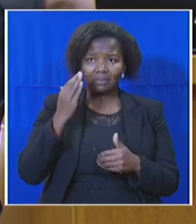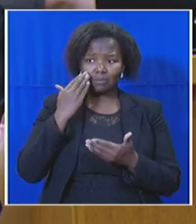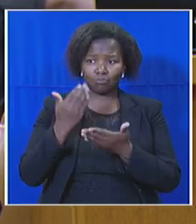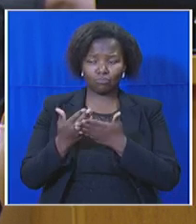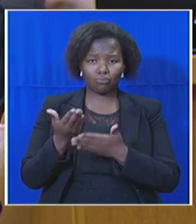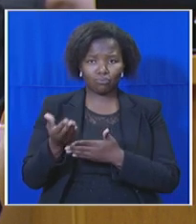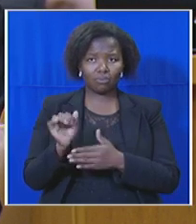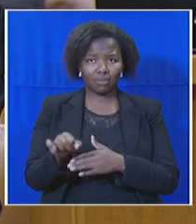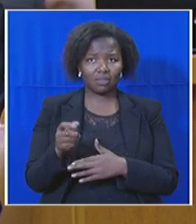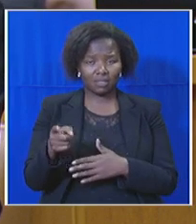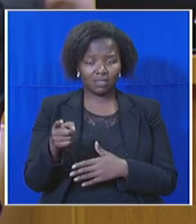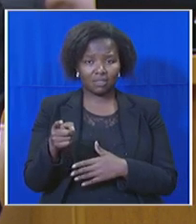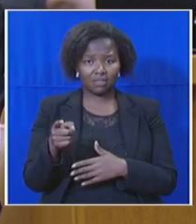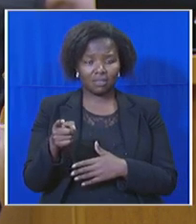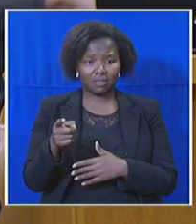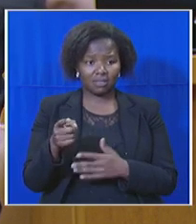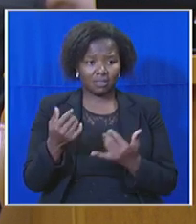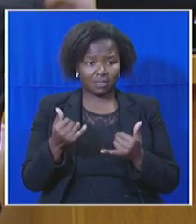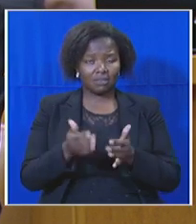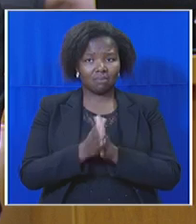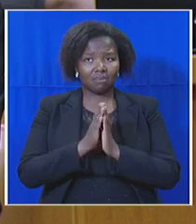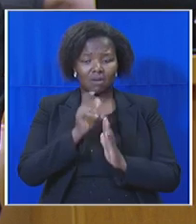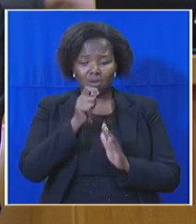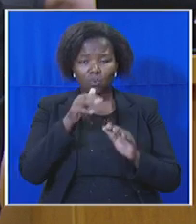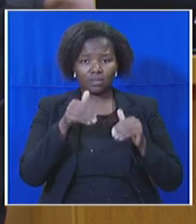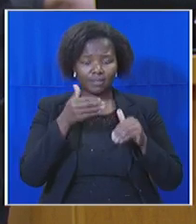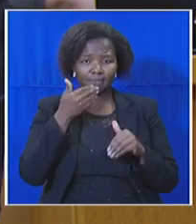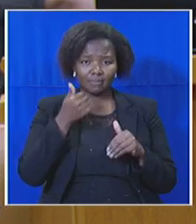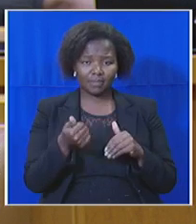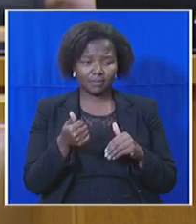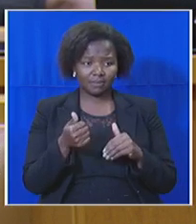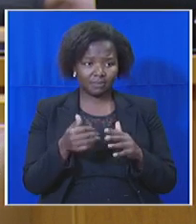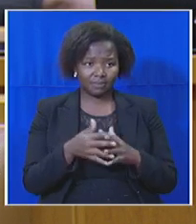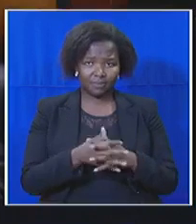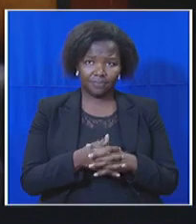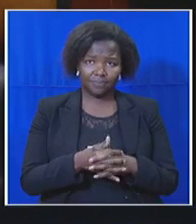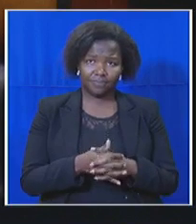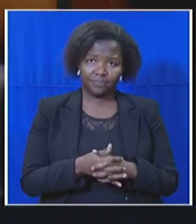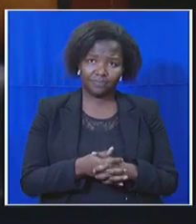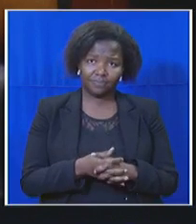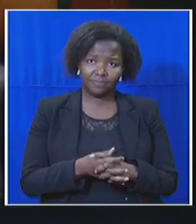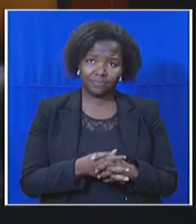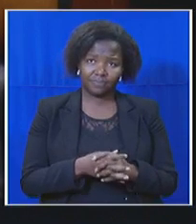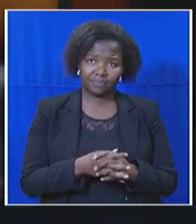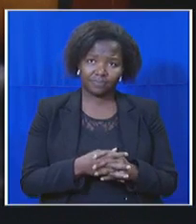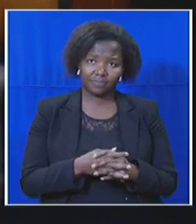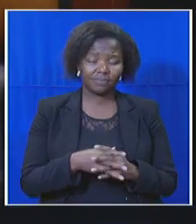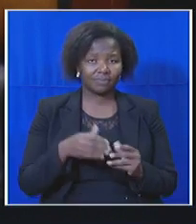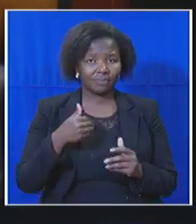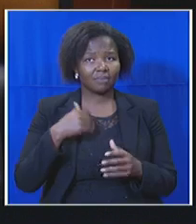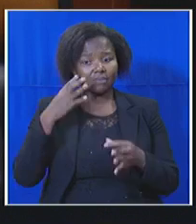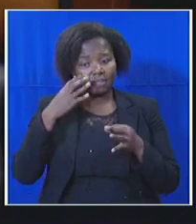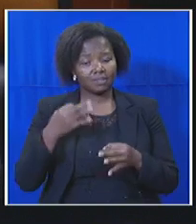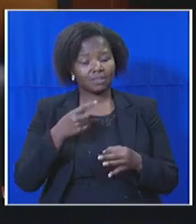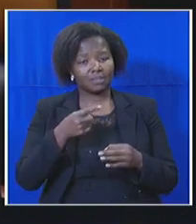substantive motion before the House, and I would ask that he withdraws that statement forthwith. I will rule on that. Your time